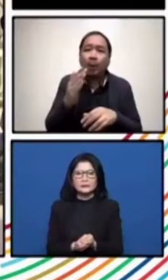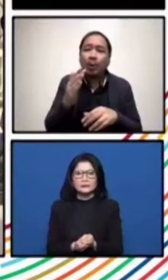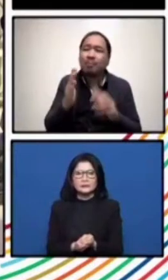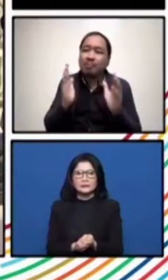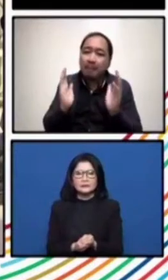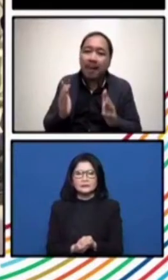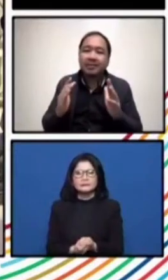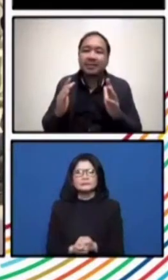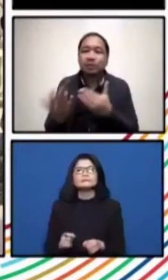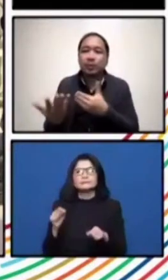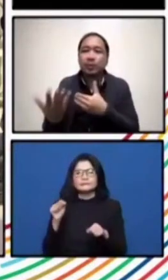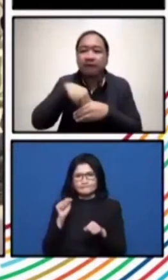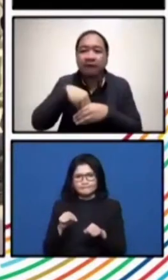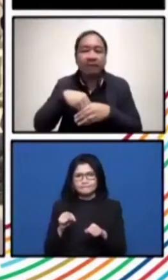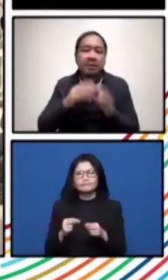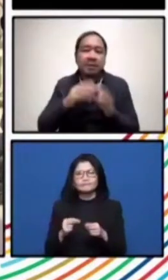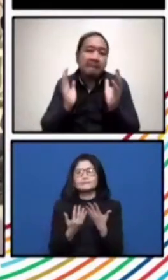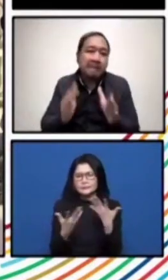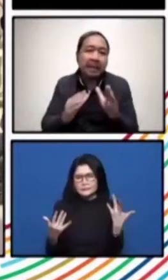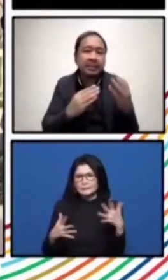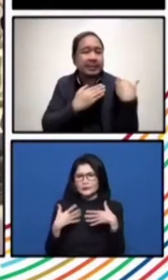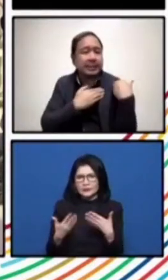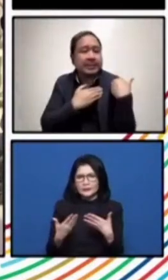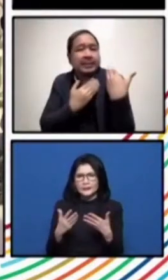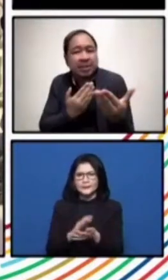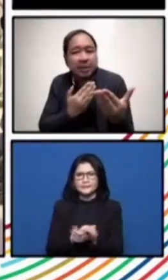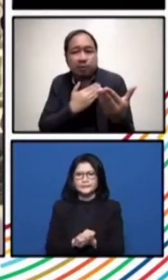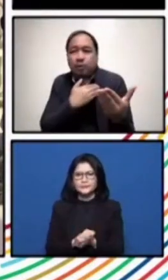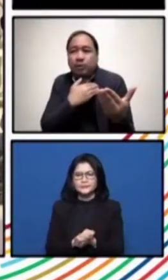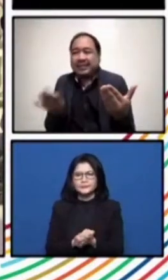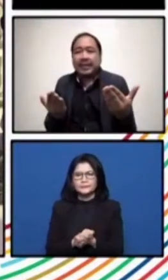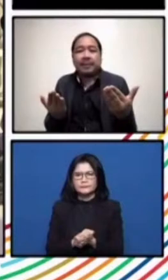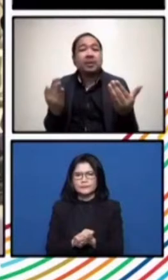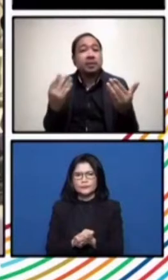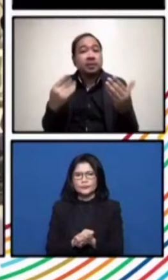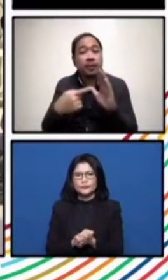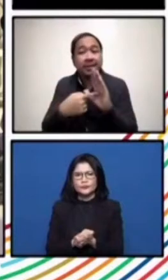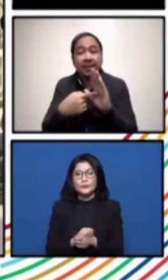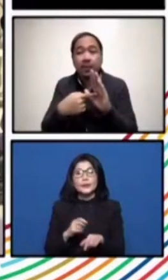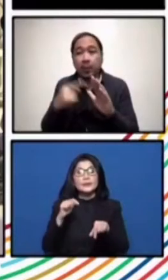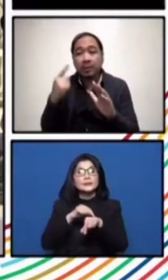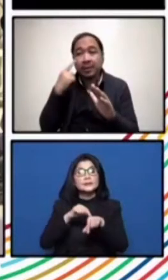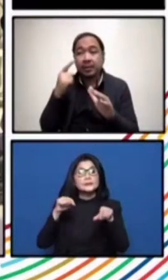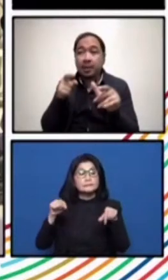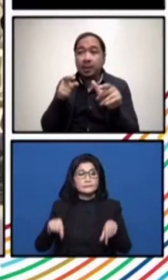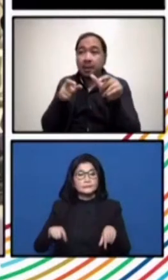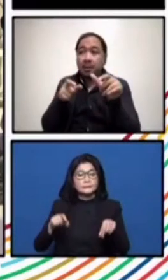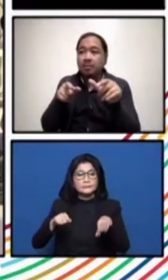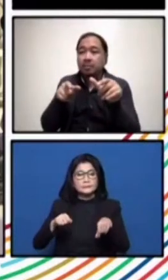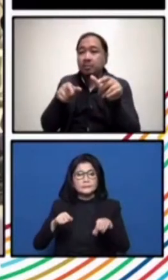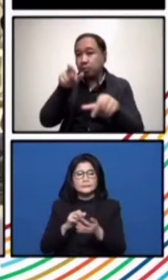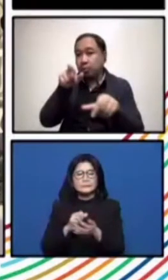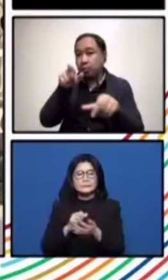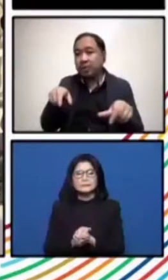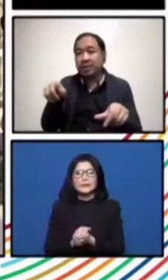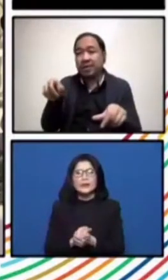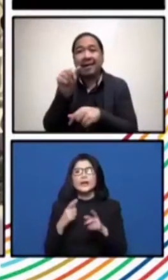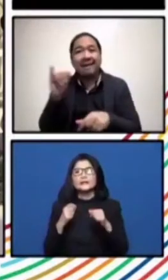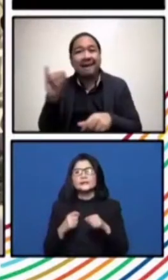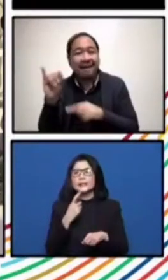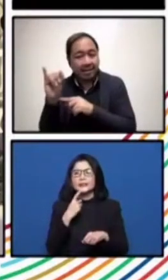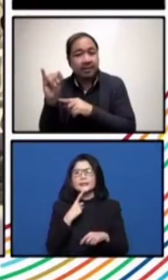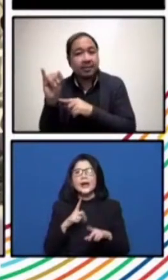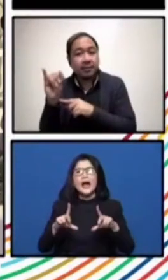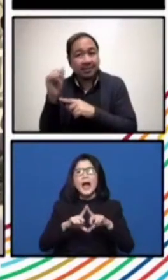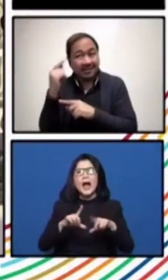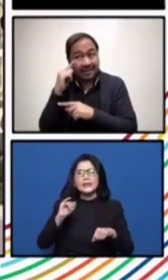I'm we're now very much encouraging on is when talk when we're talking about for instance artificial intelligence is that is that sector